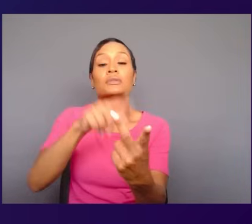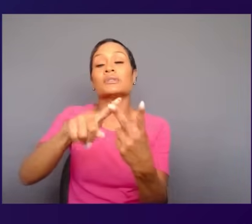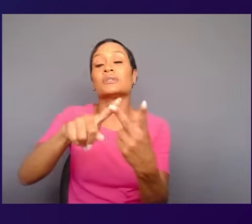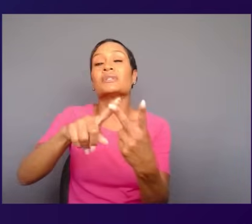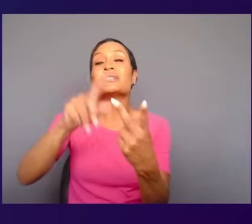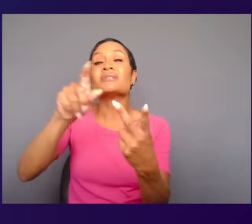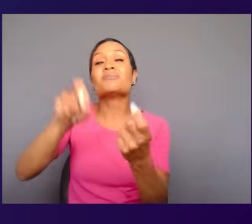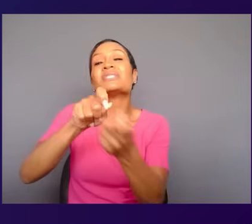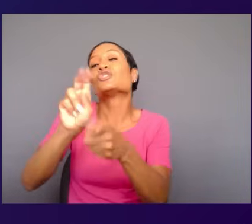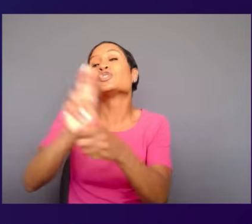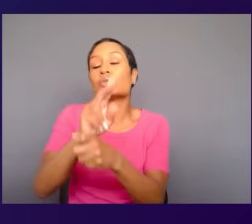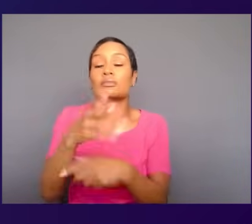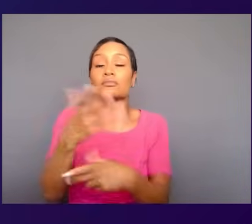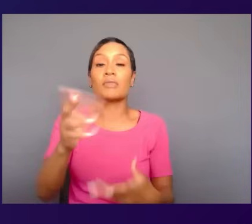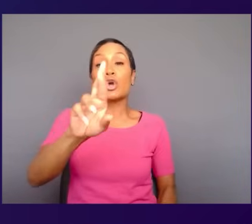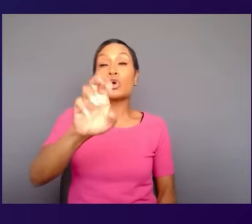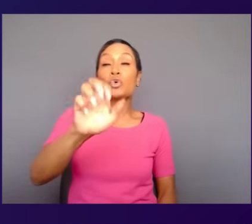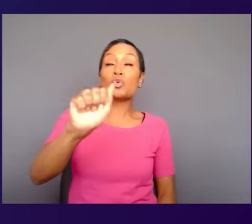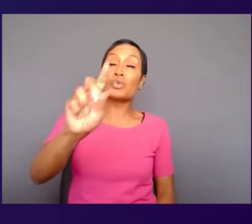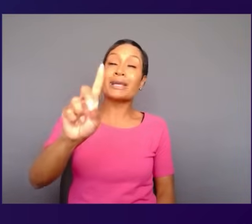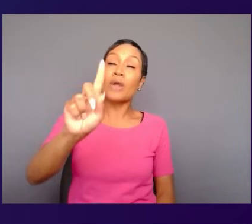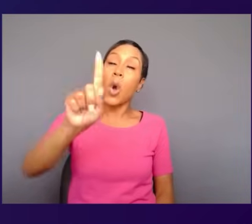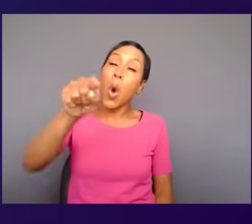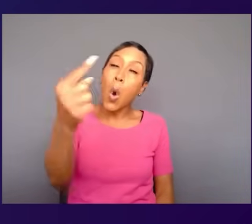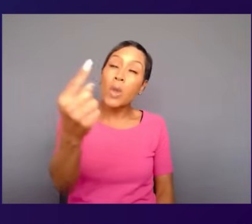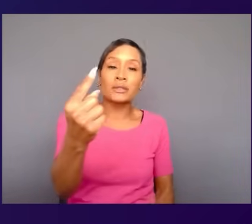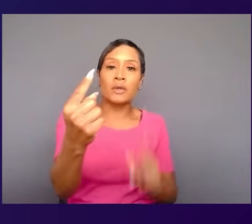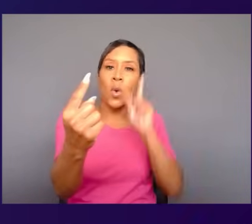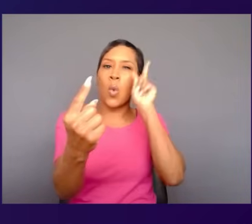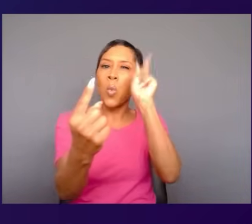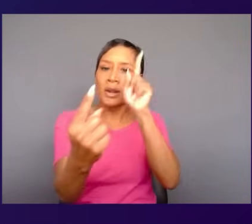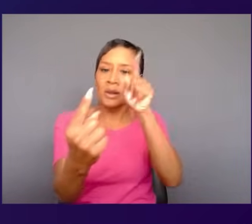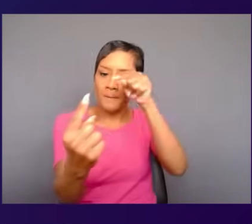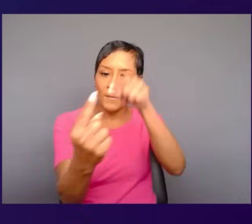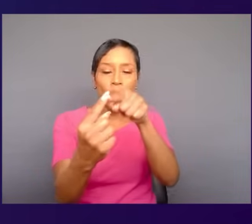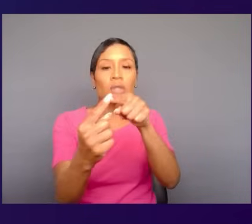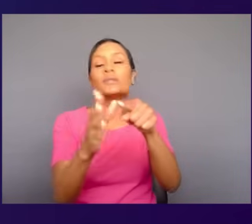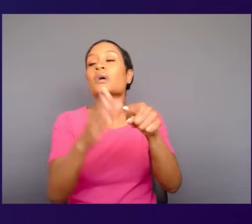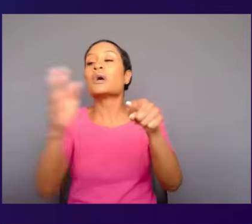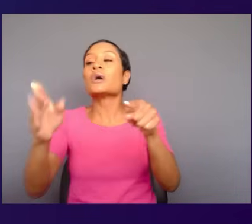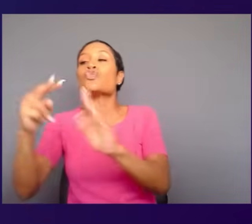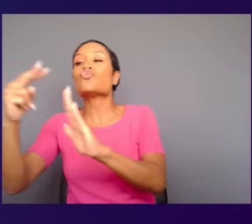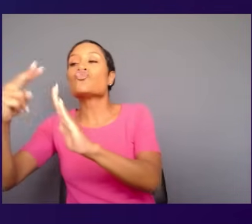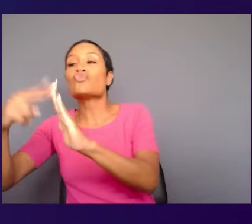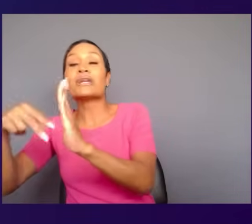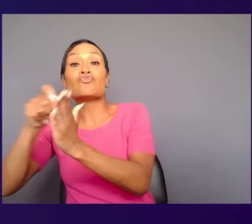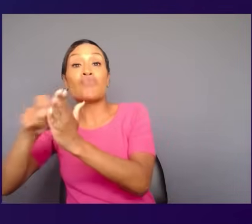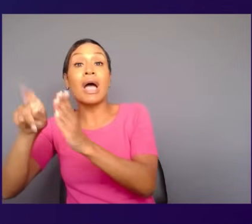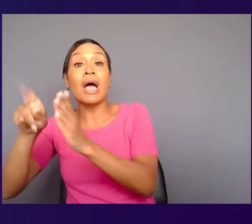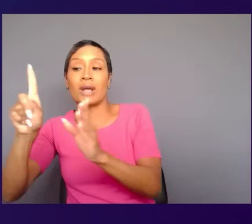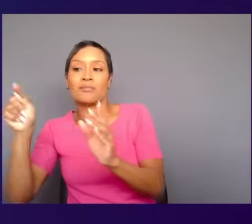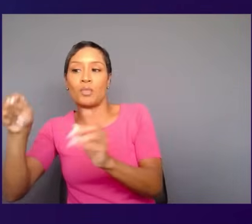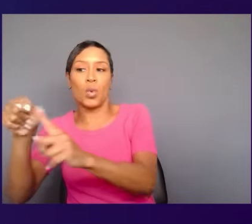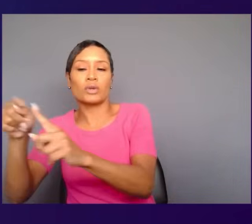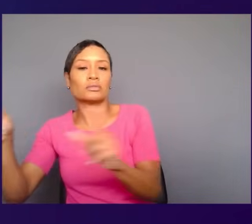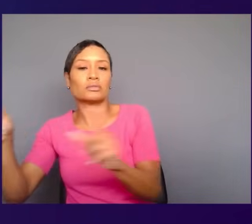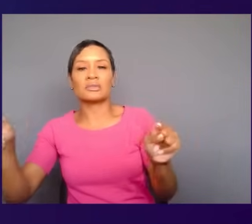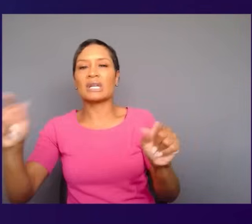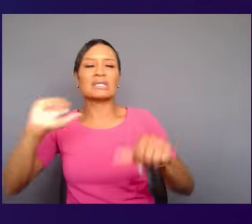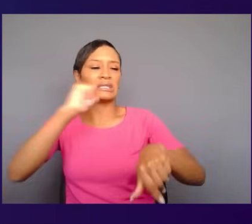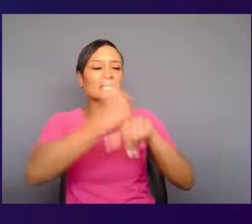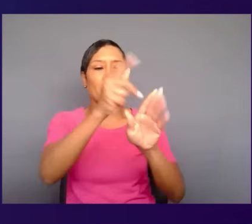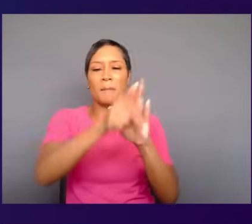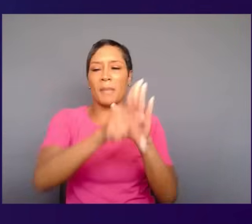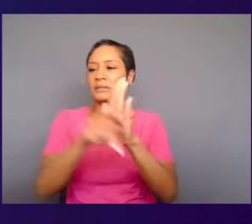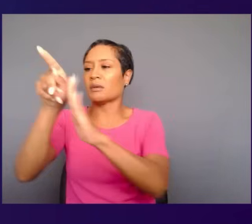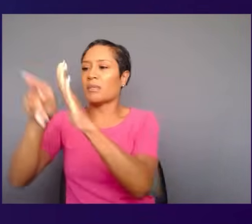your read-only access to go through one access point and all your read-write access to go through another, those can have different policies that are sure not to interfere